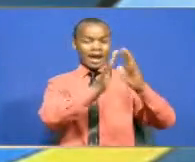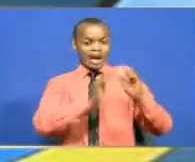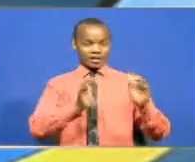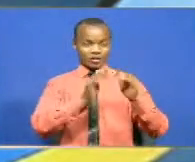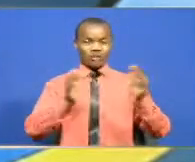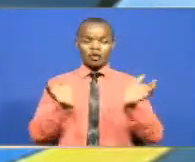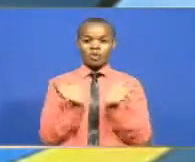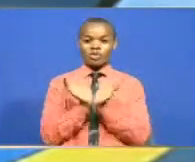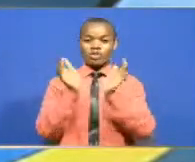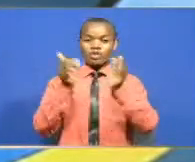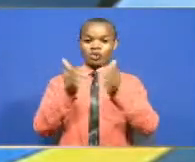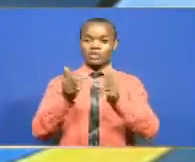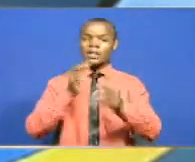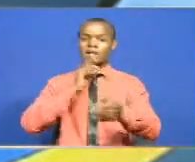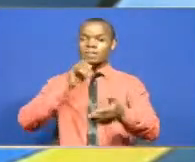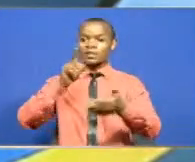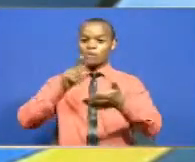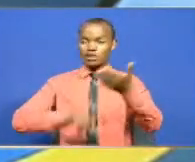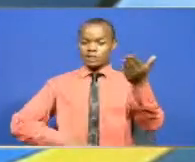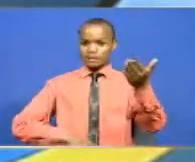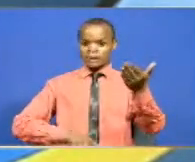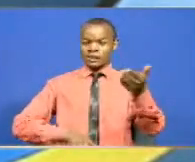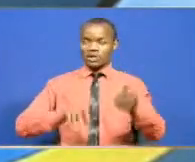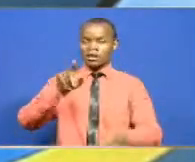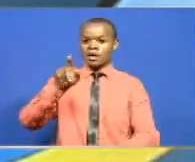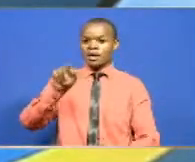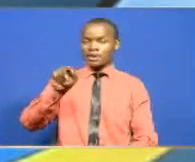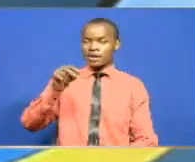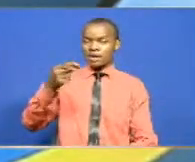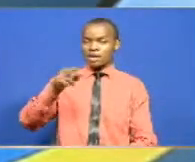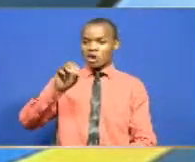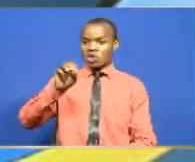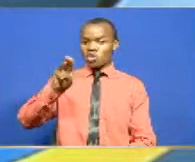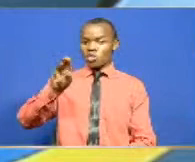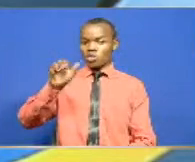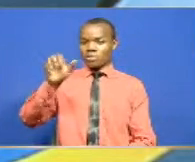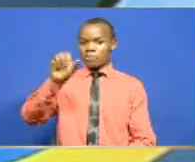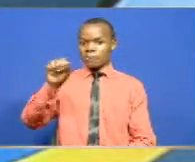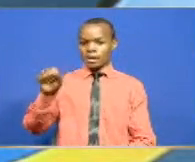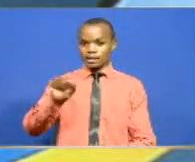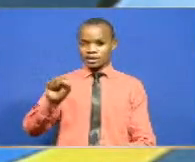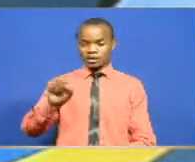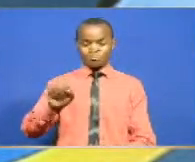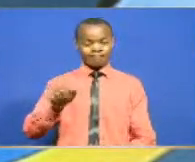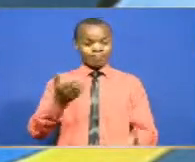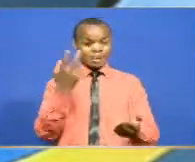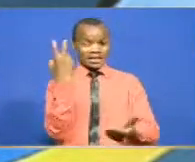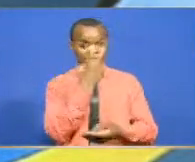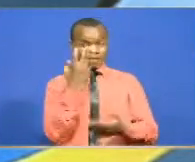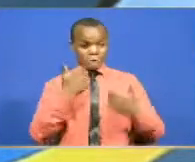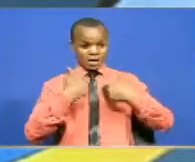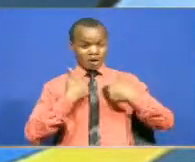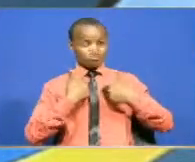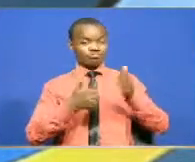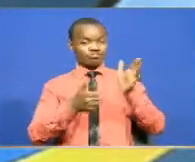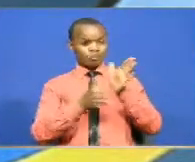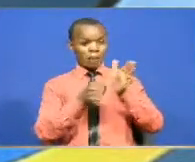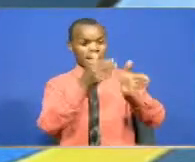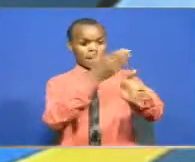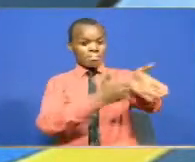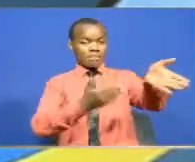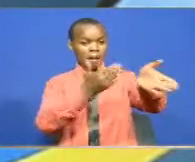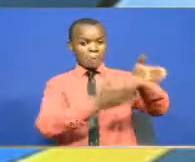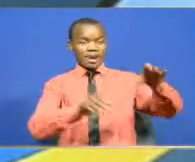Mikel Arteta has confirmed that midfielder Thomas Partey is said to have a scan on suspected thigh injury suffered